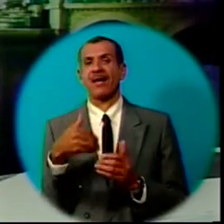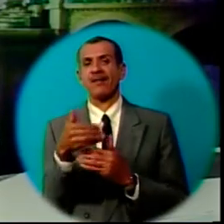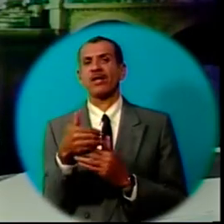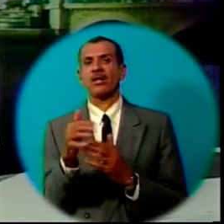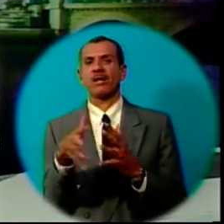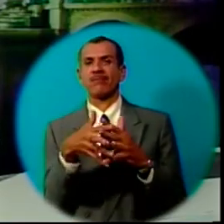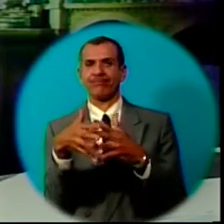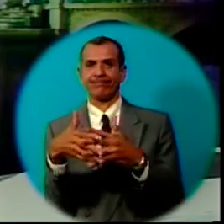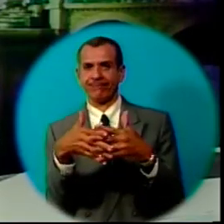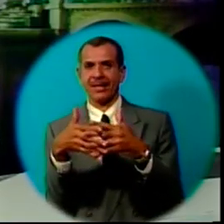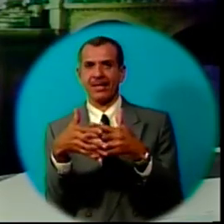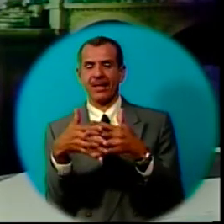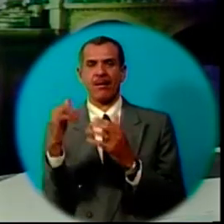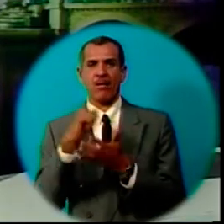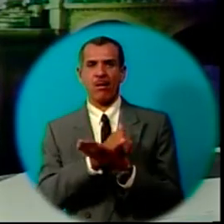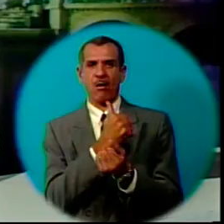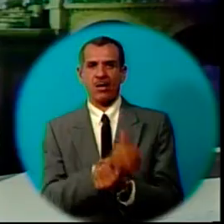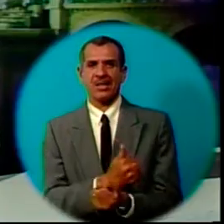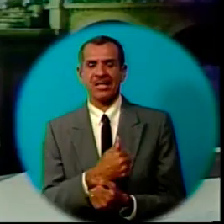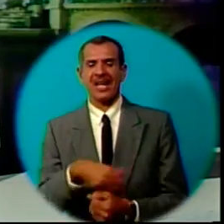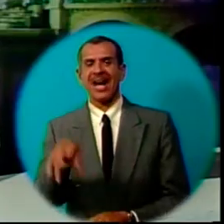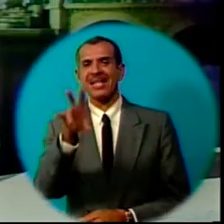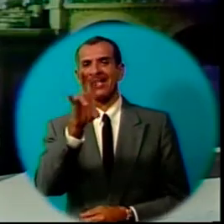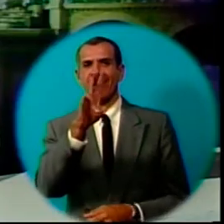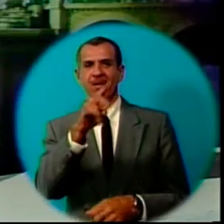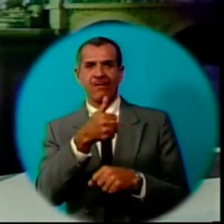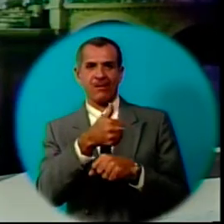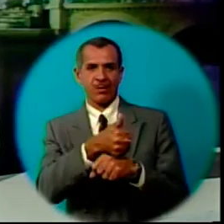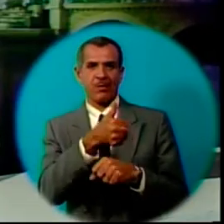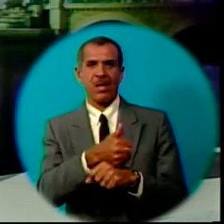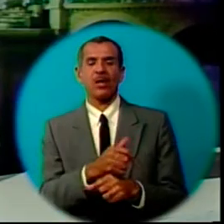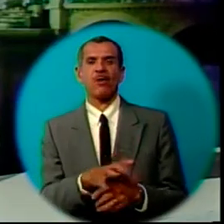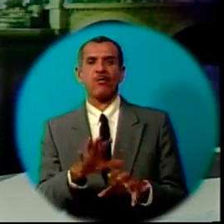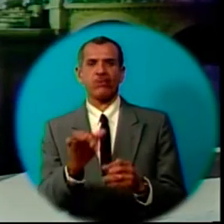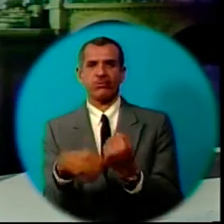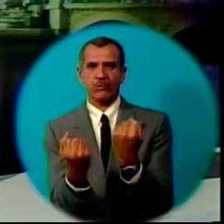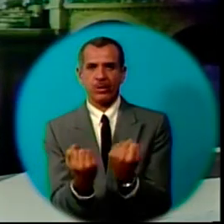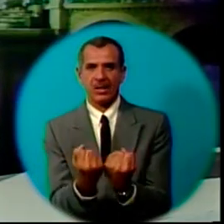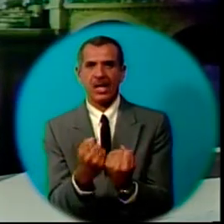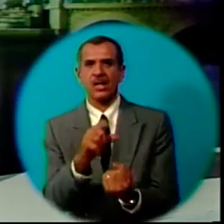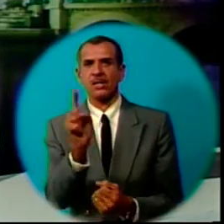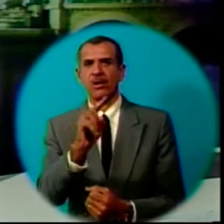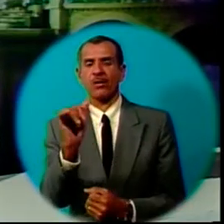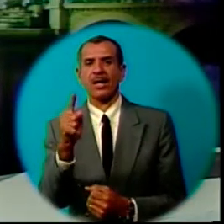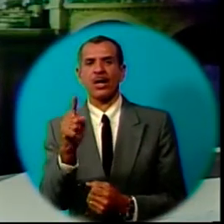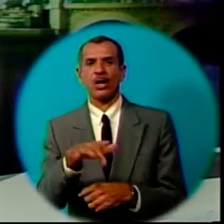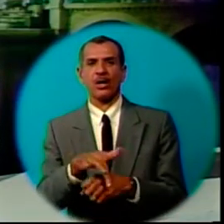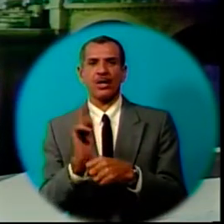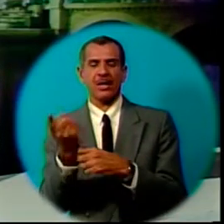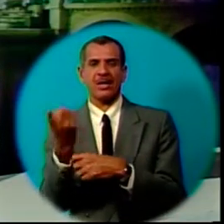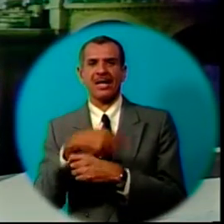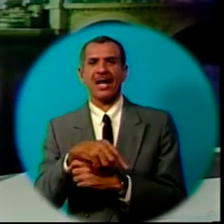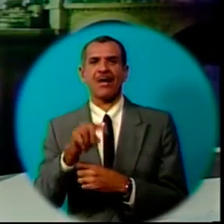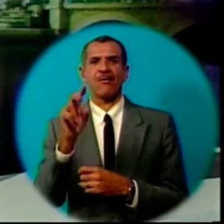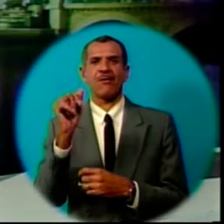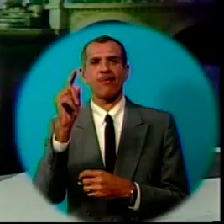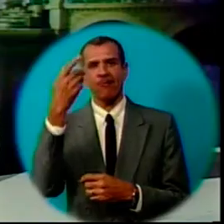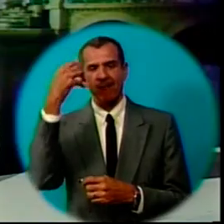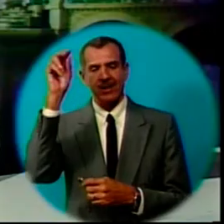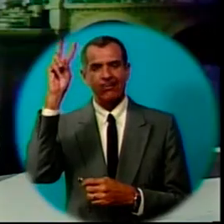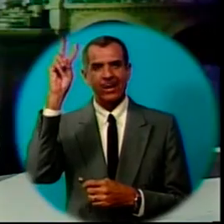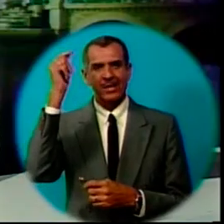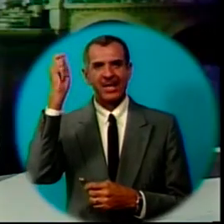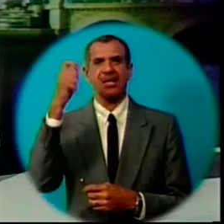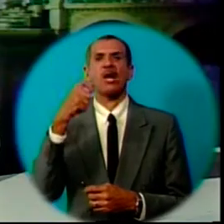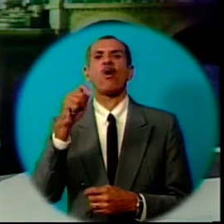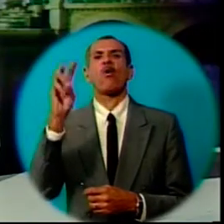States authorities. Now, 7 of those charged were arrested in Zurich earlier in the day, among them FIFA Vice President Webb. Former FIFA Vice